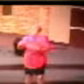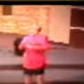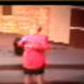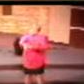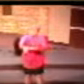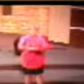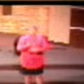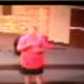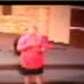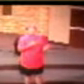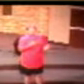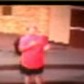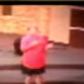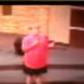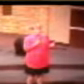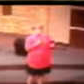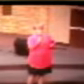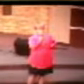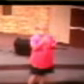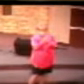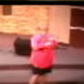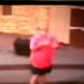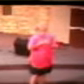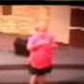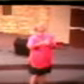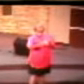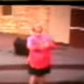my friend Roger in Buffalo Gap a few minutes ago.